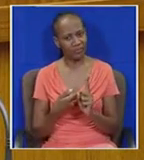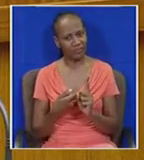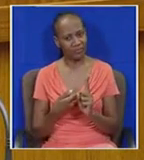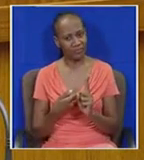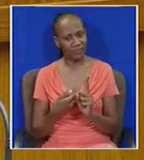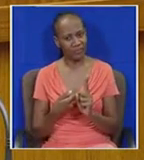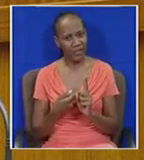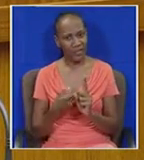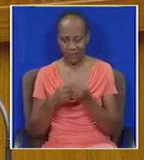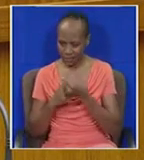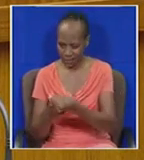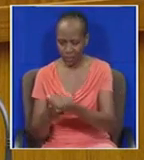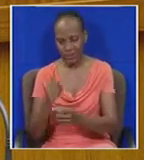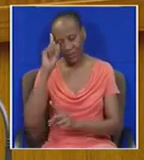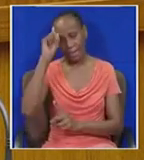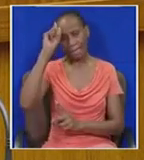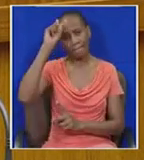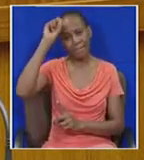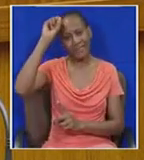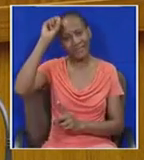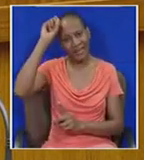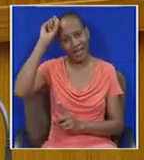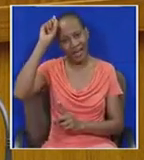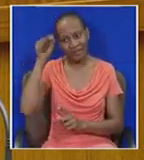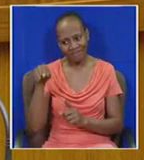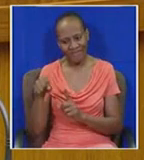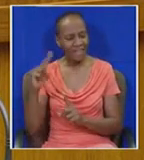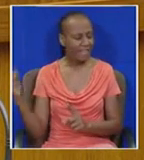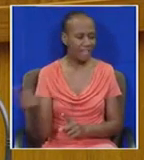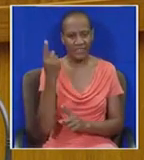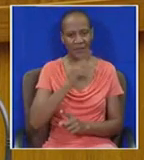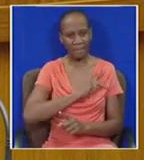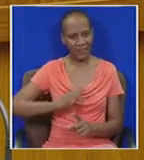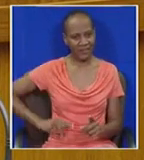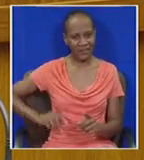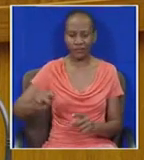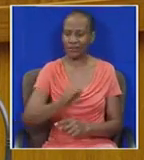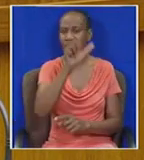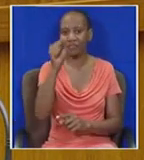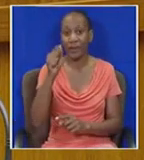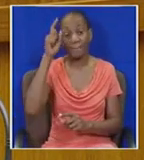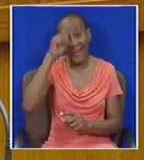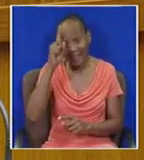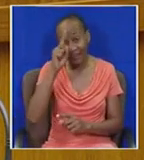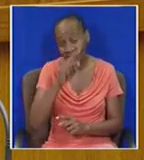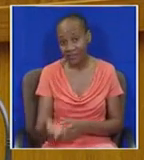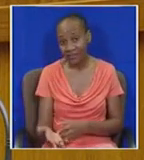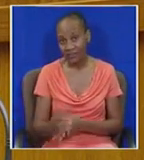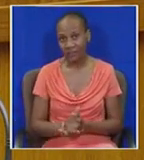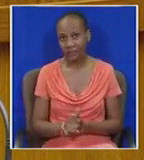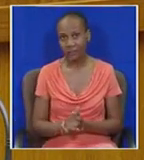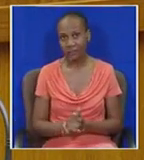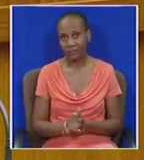Nelson Rolihlahla Mandela as our first democratically elected president. Our